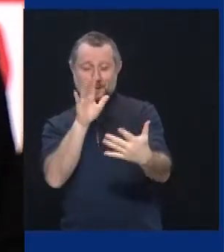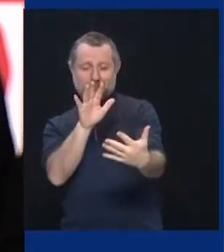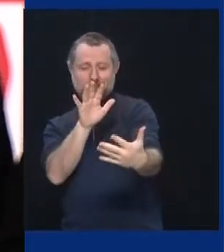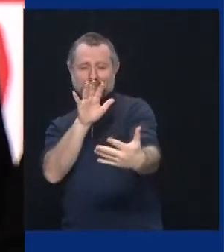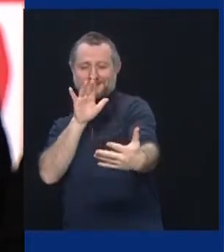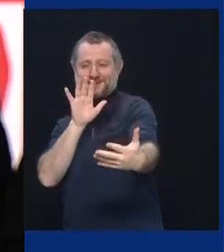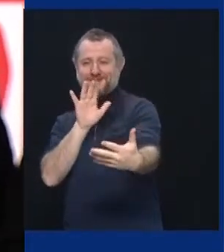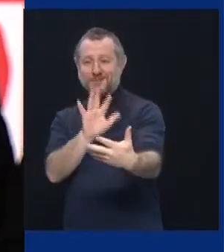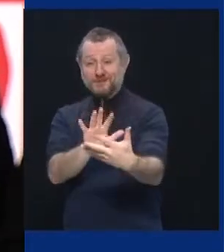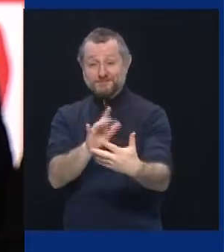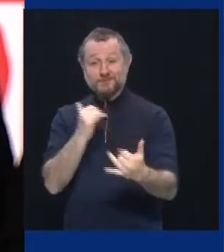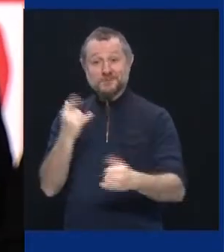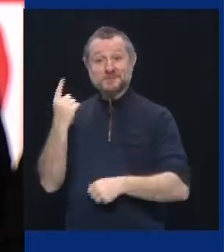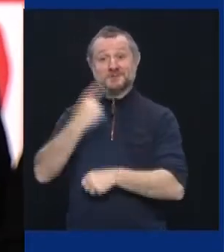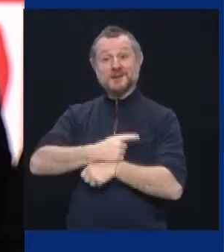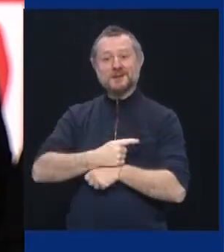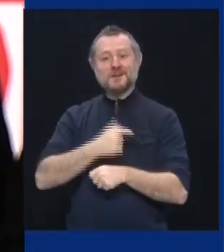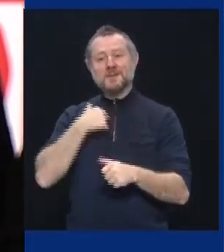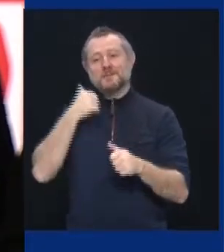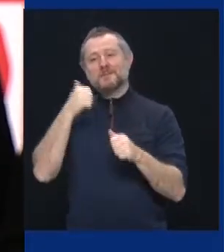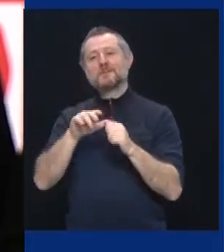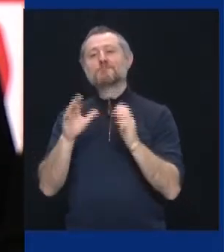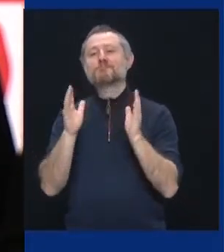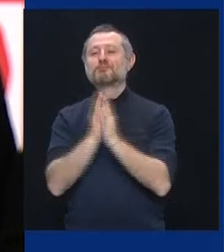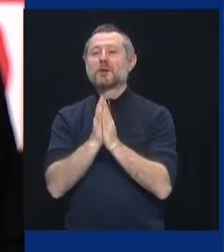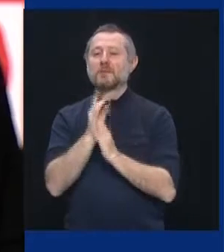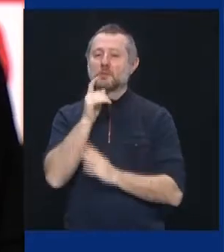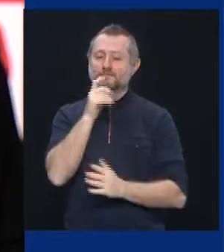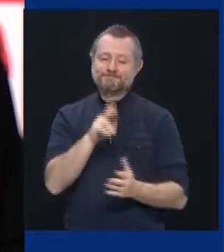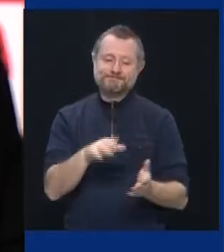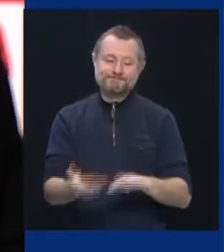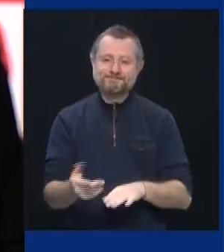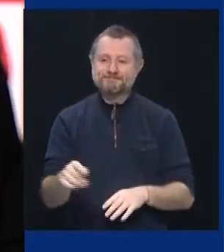thoughts and prayers those who lost their lives in Georgia.